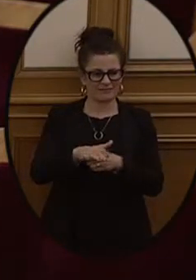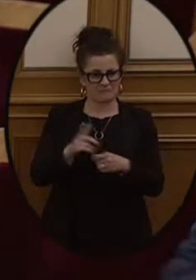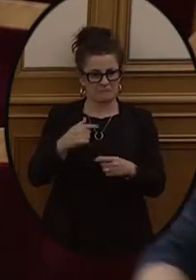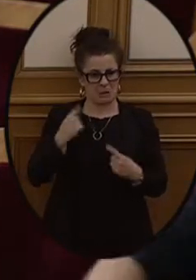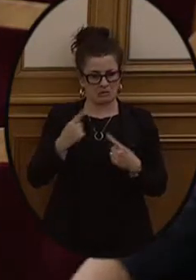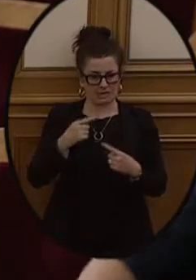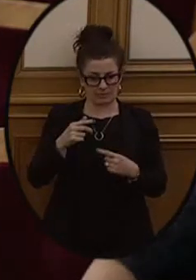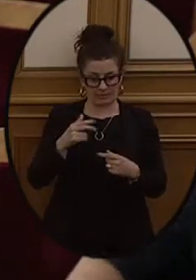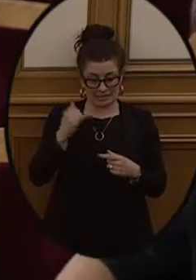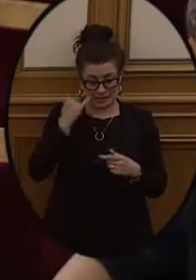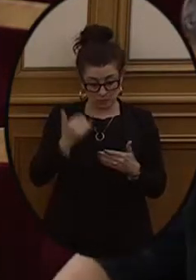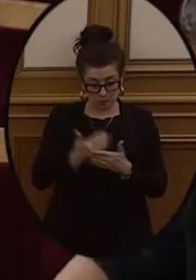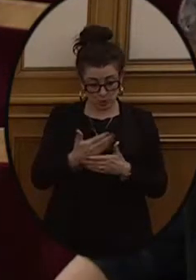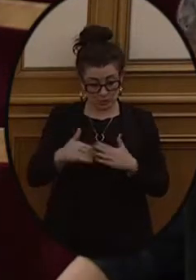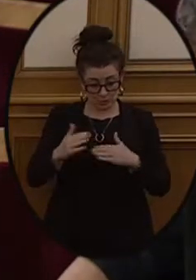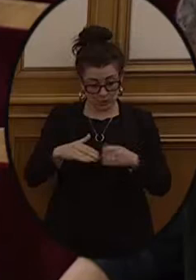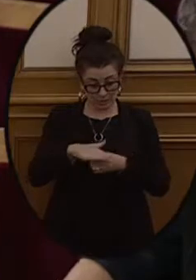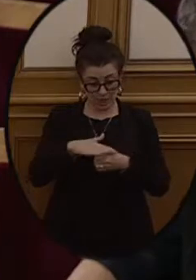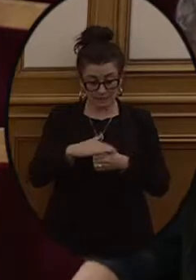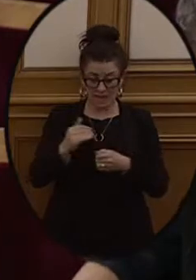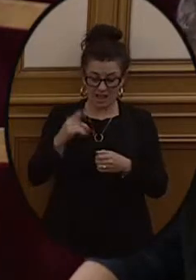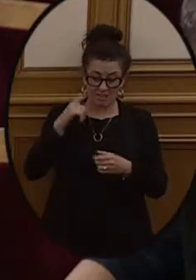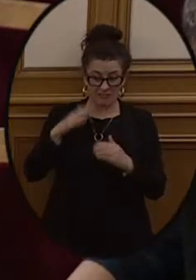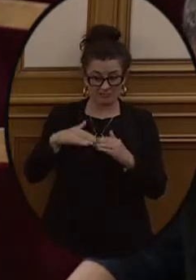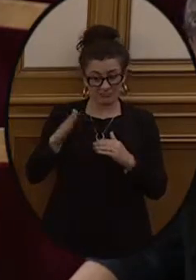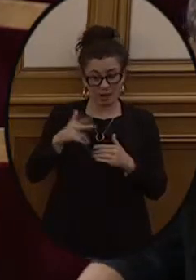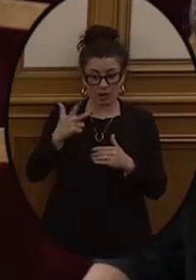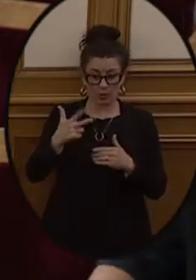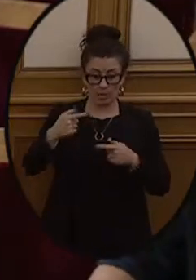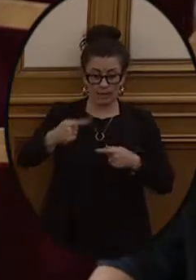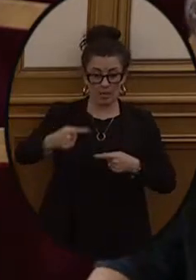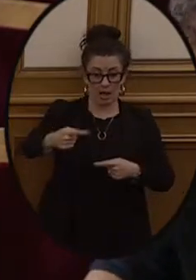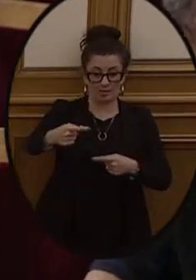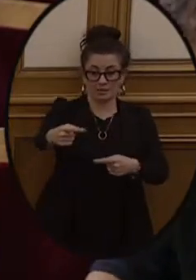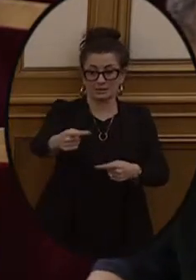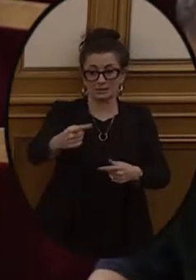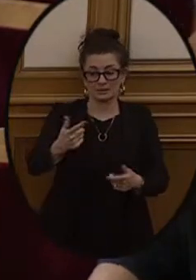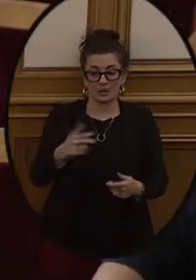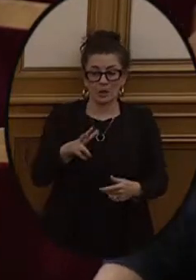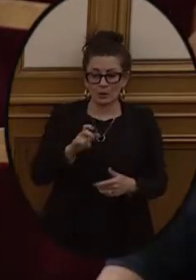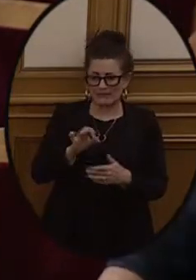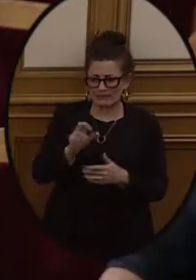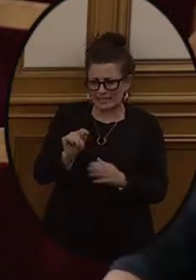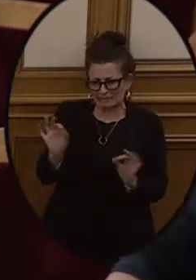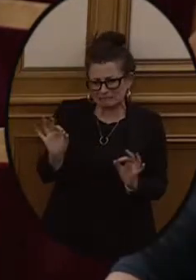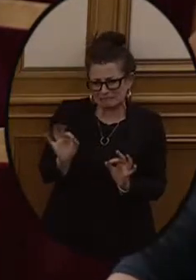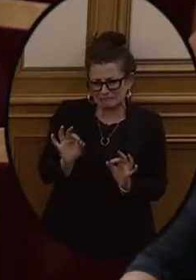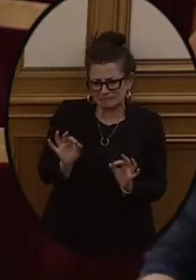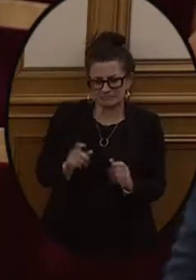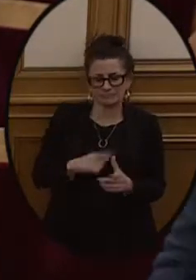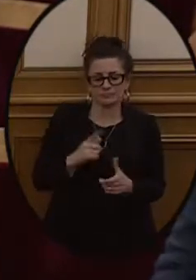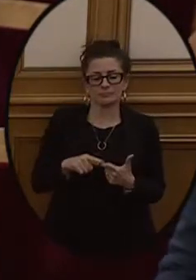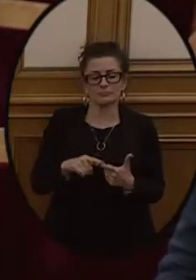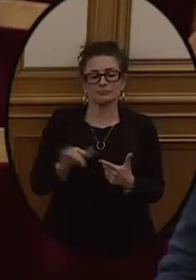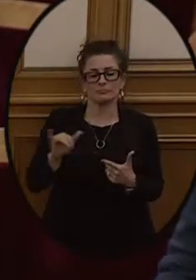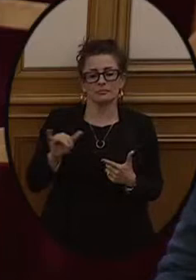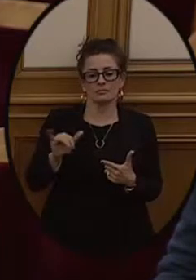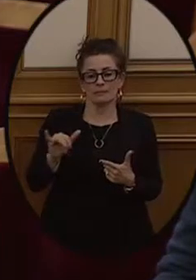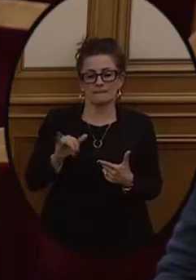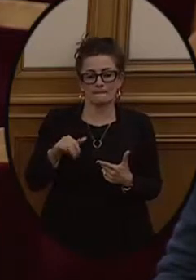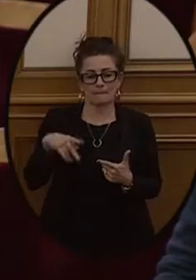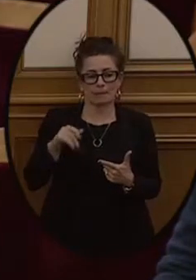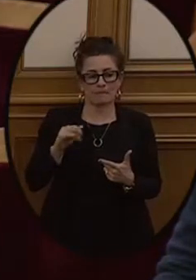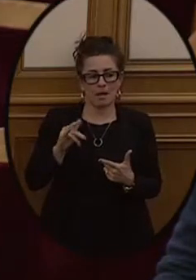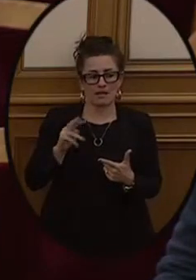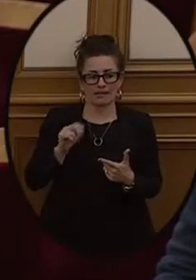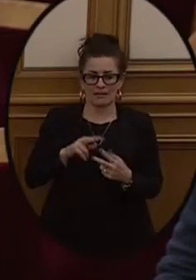if you're going to do construction in a park, at least 3 blocks would be a lot more reasonable. 300 feet is like nothing. Also, Paulina's